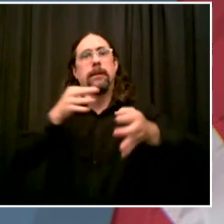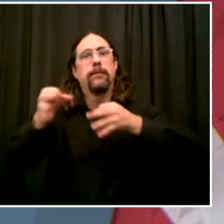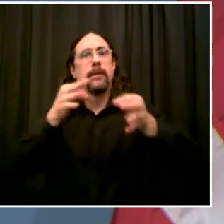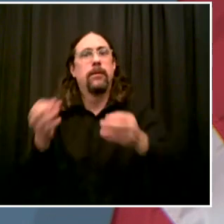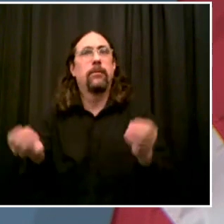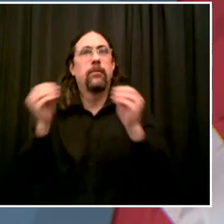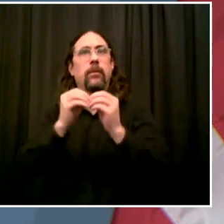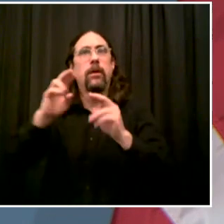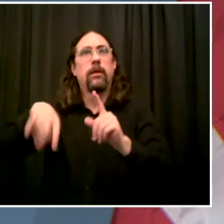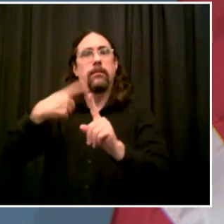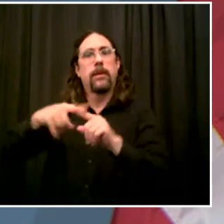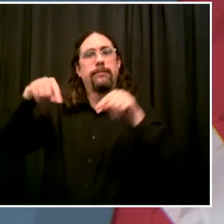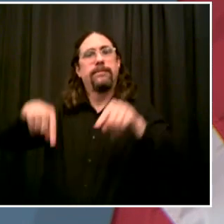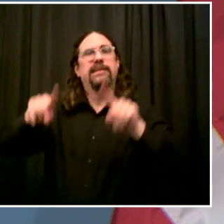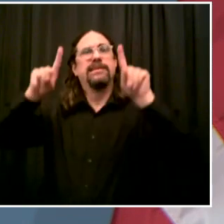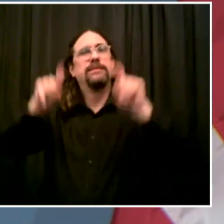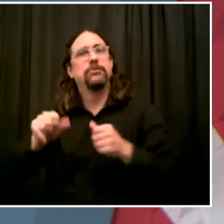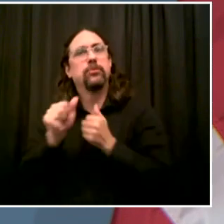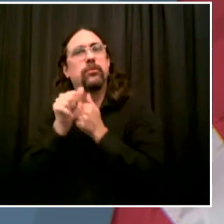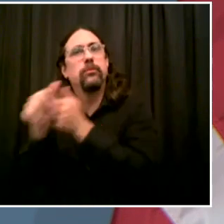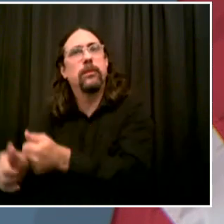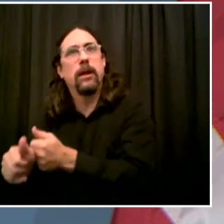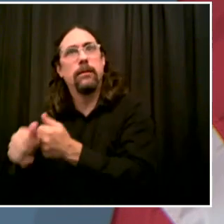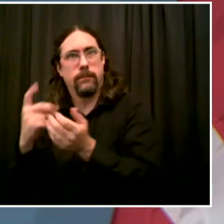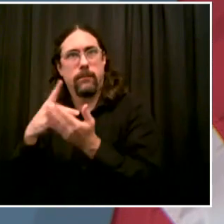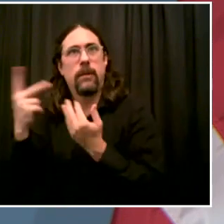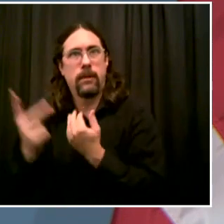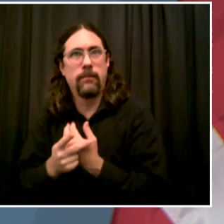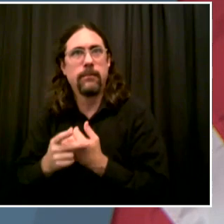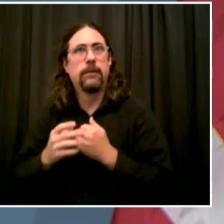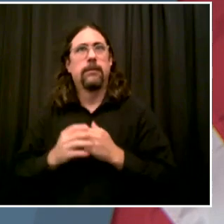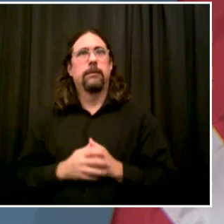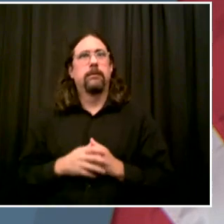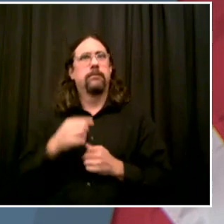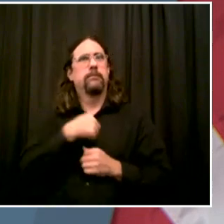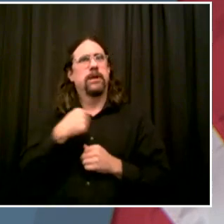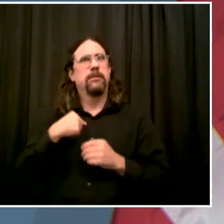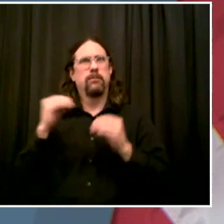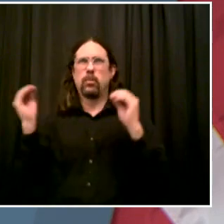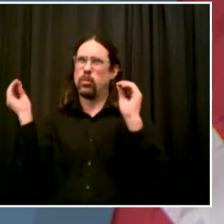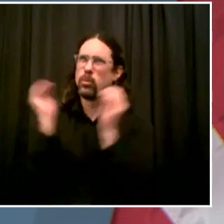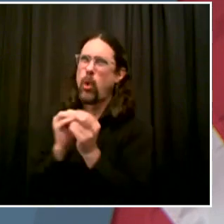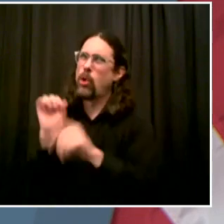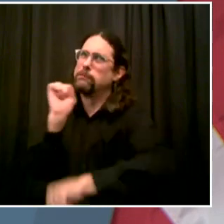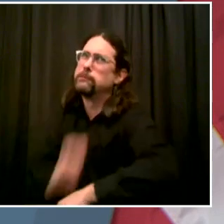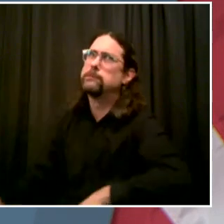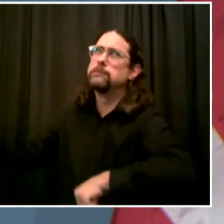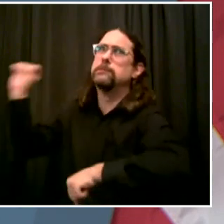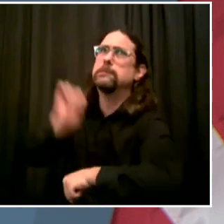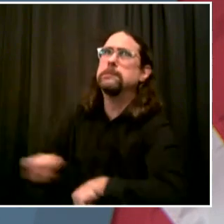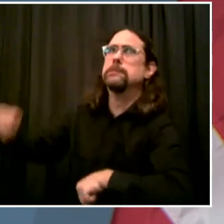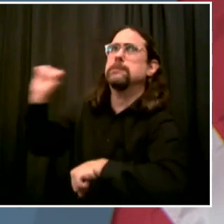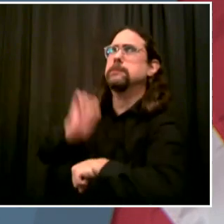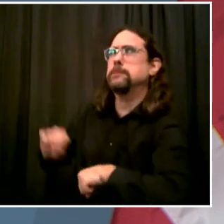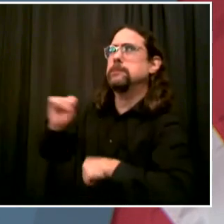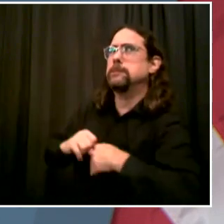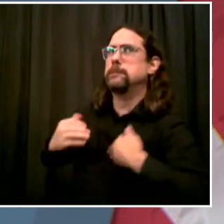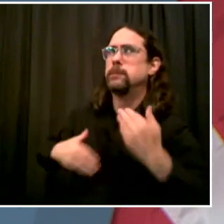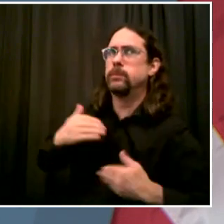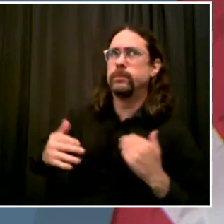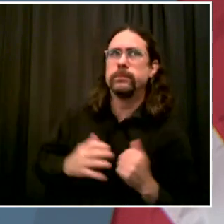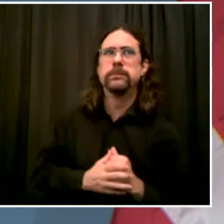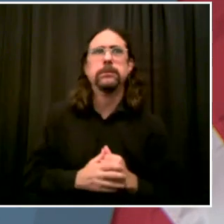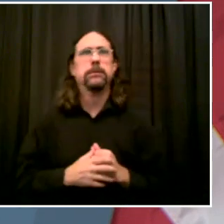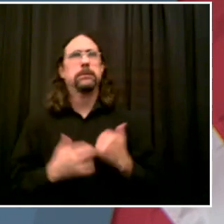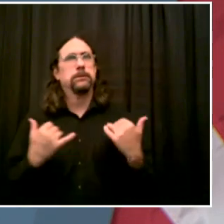of these efforts are possible because of our strong partnership with the Department of Health and Mental Hygiene. Recognizing the crucial role